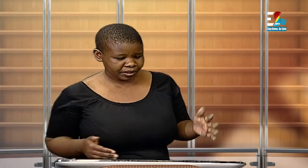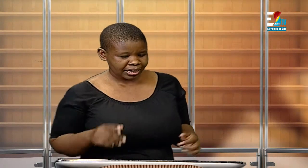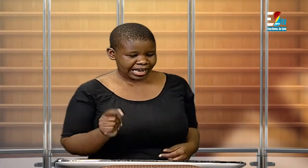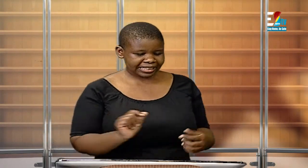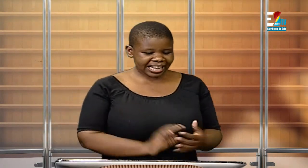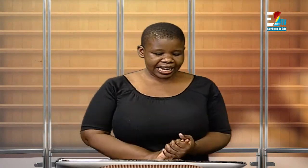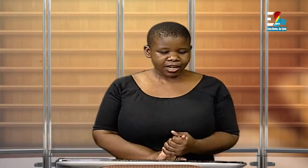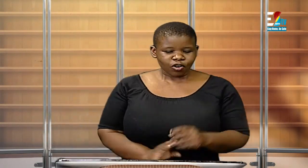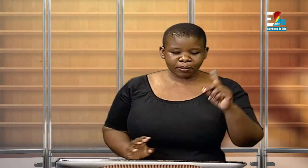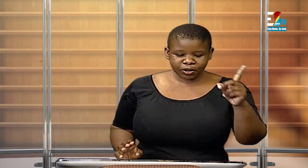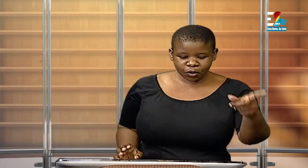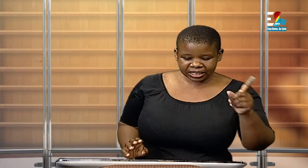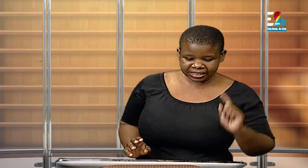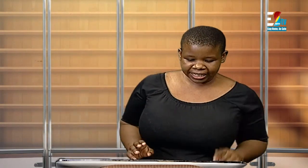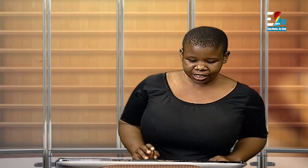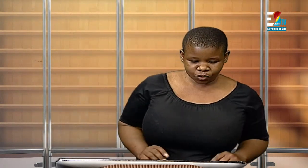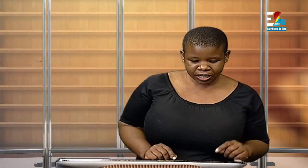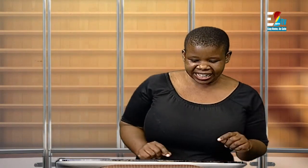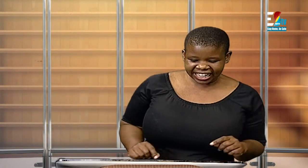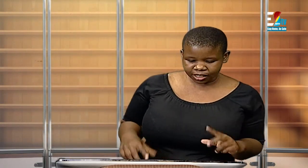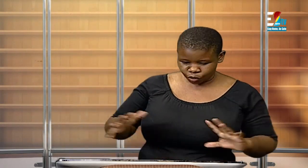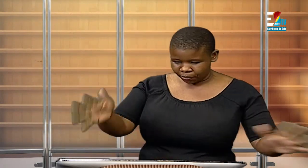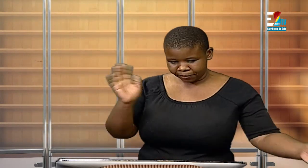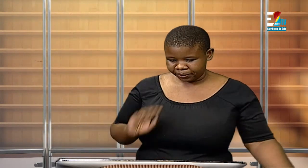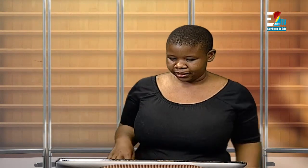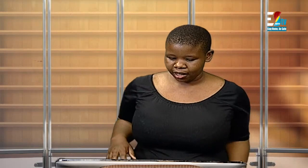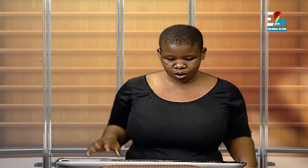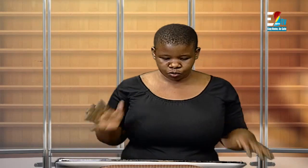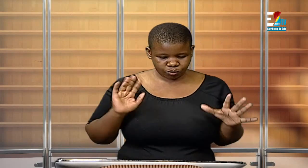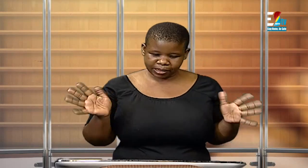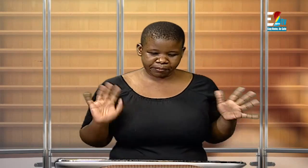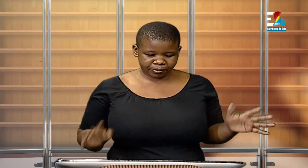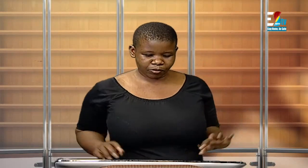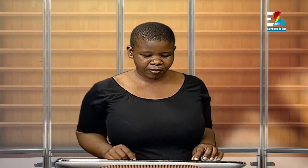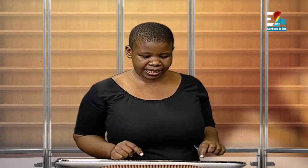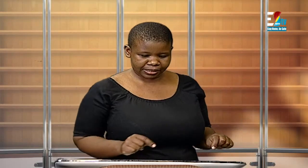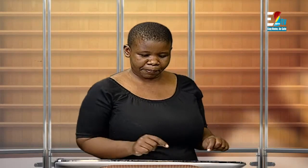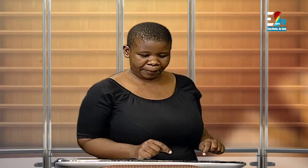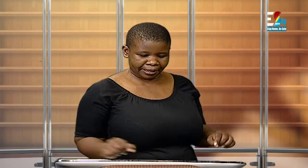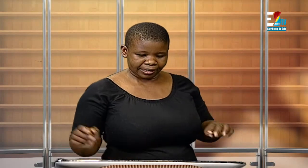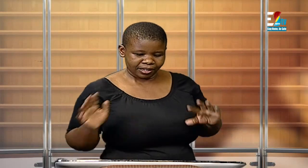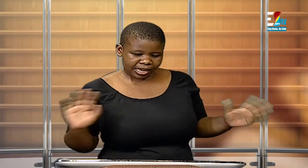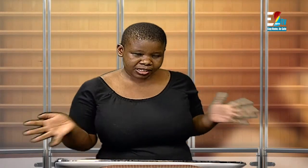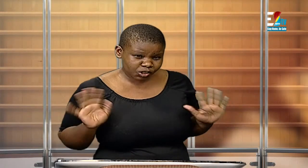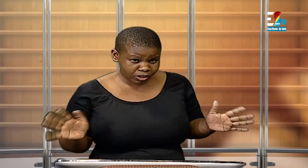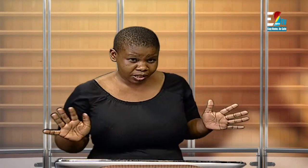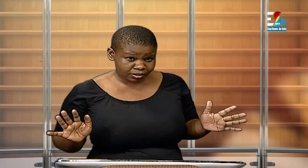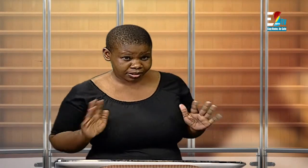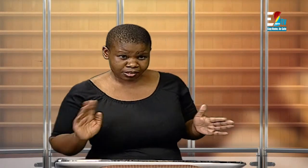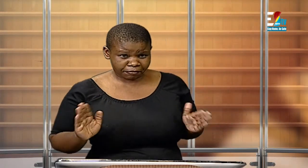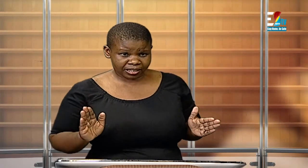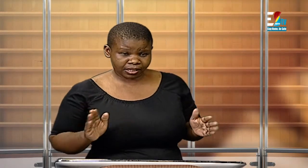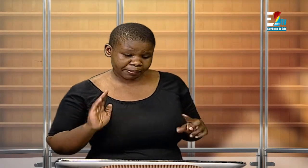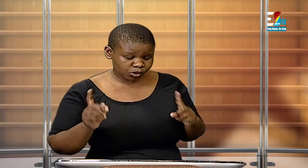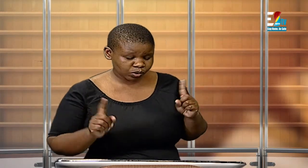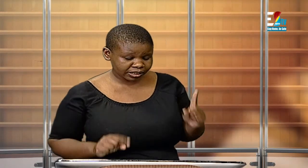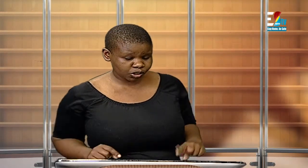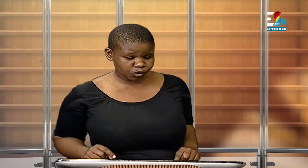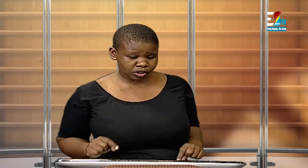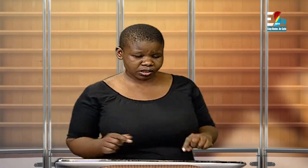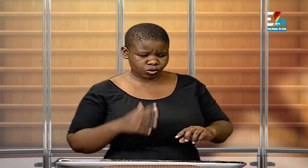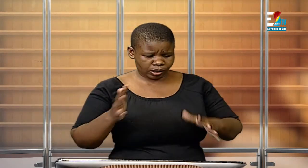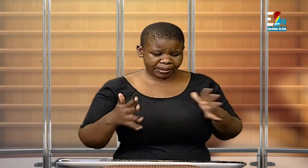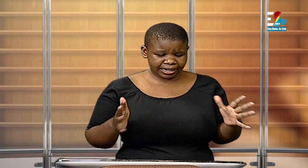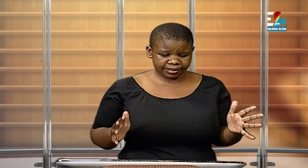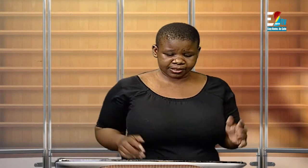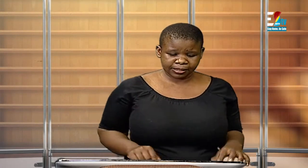sitoshuku. Asicale ngoba nokwazi yena soyenteni soyibambile. Bambile ufast kuphela. Ansi sisho njalo sifast kepha ngisisada